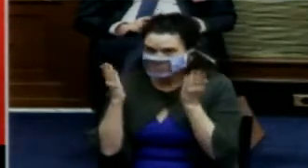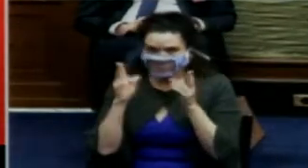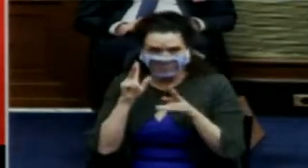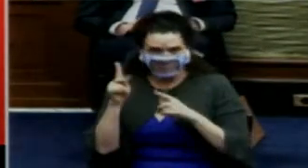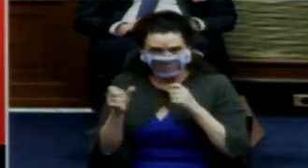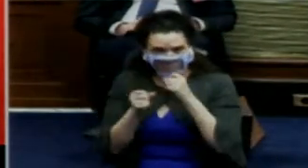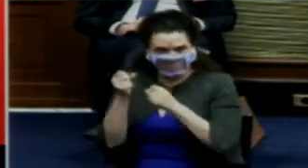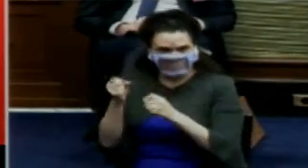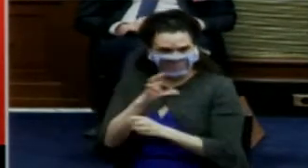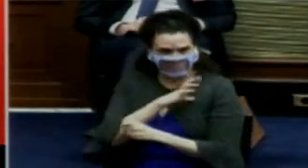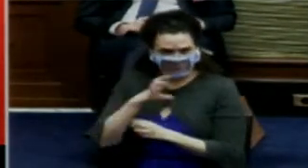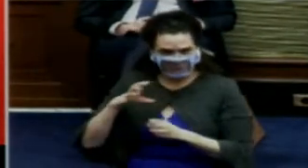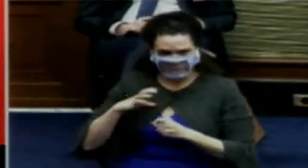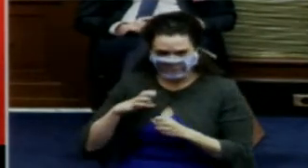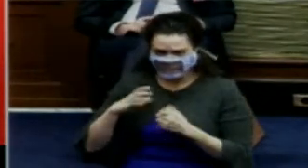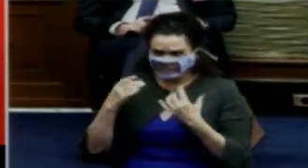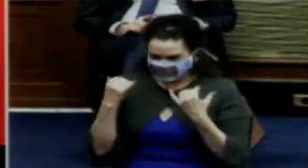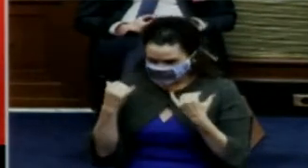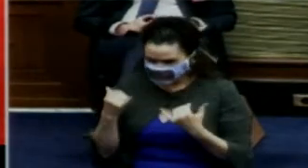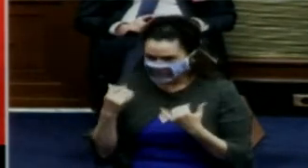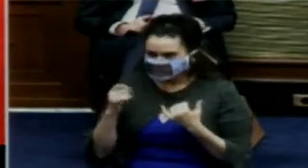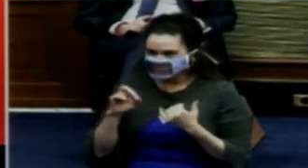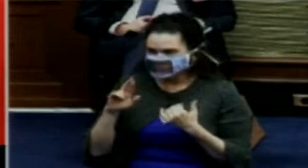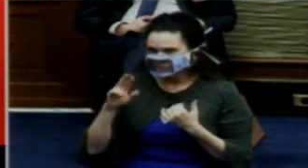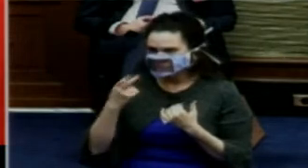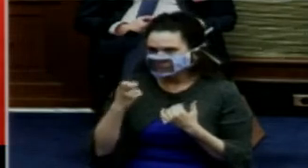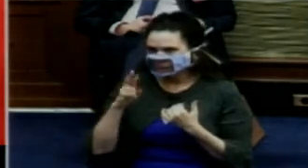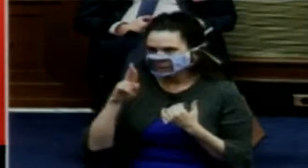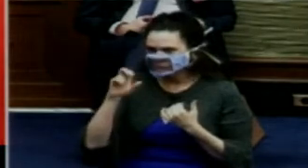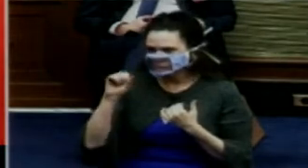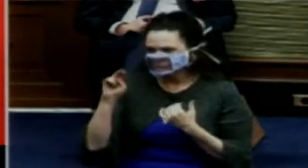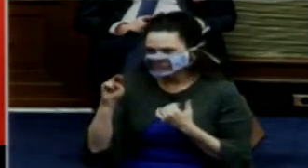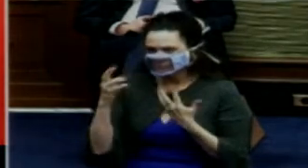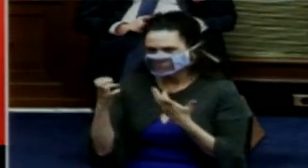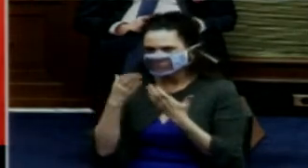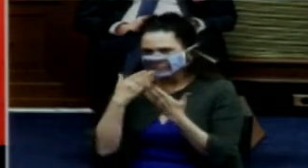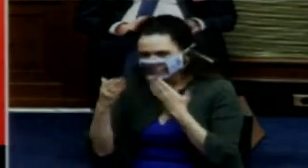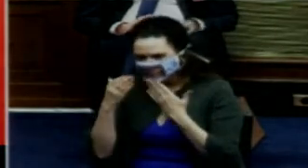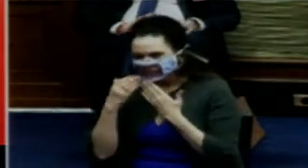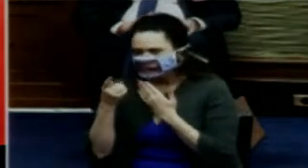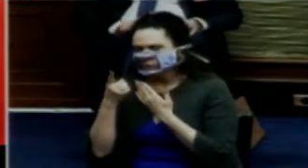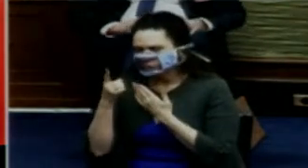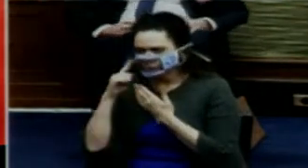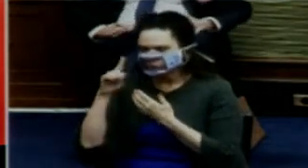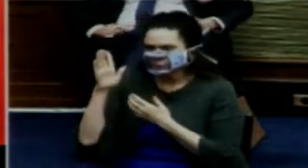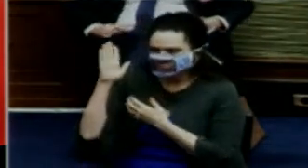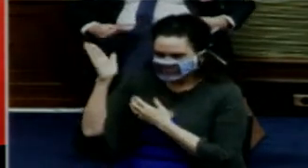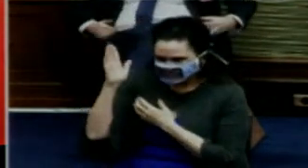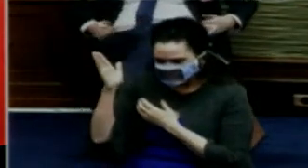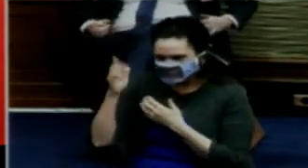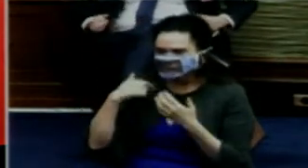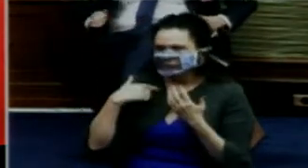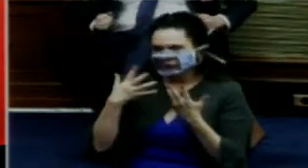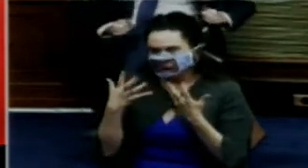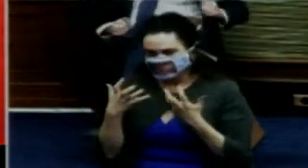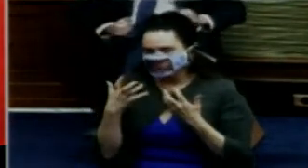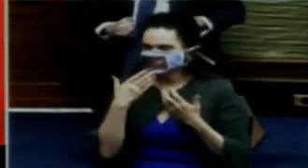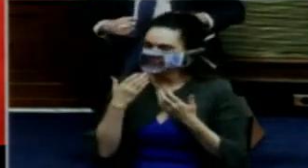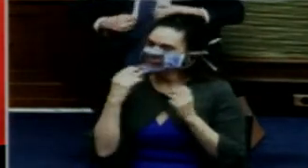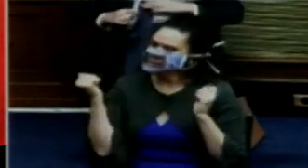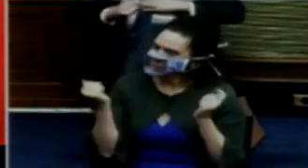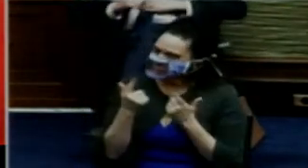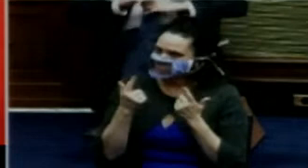want to thank you for your testimony, as I thank all of the witnesses for their testimony